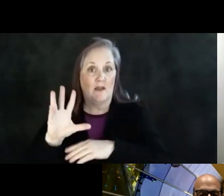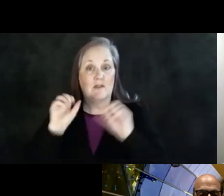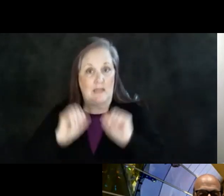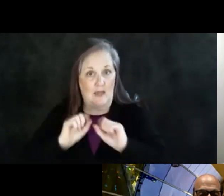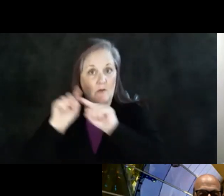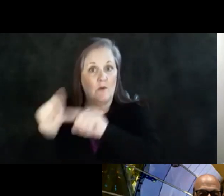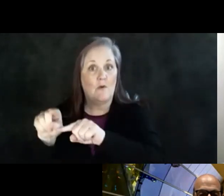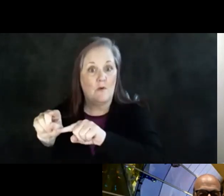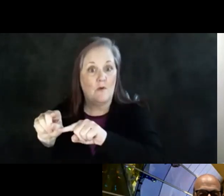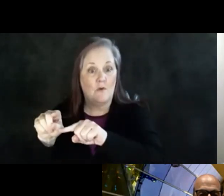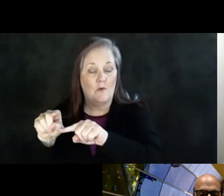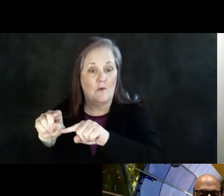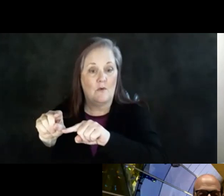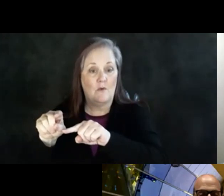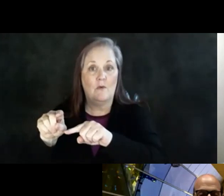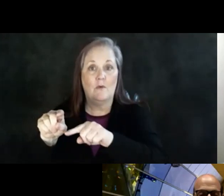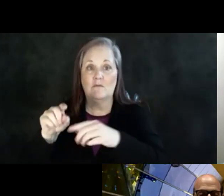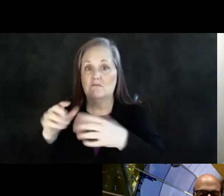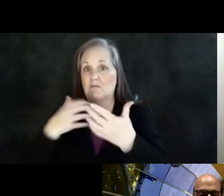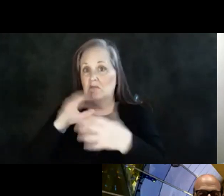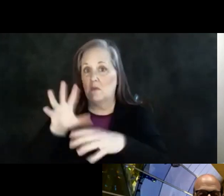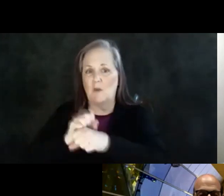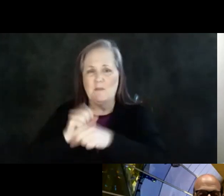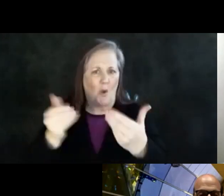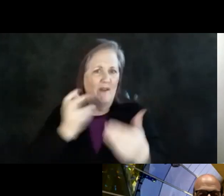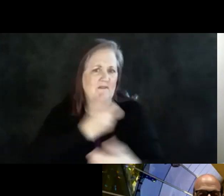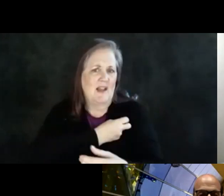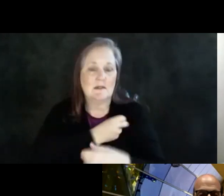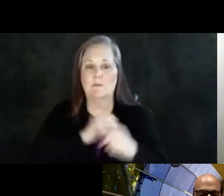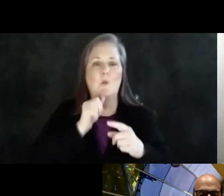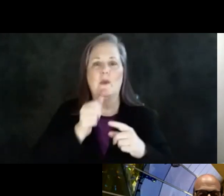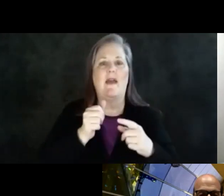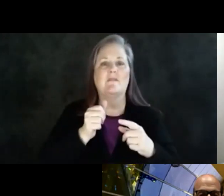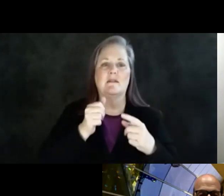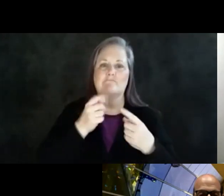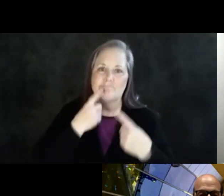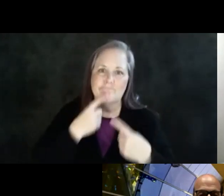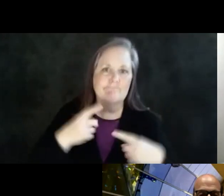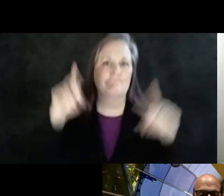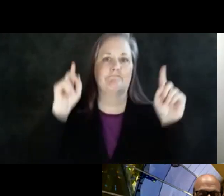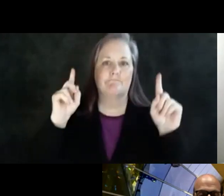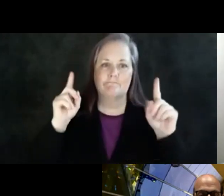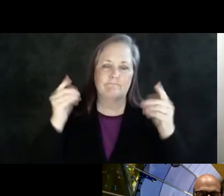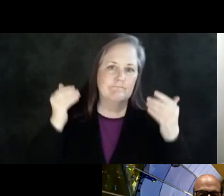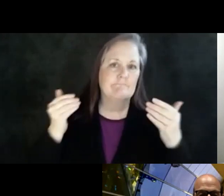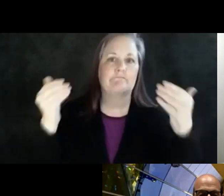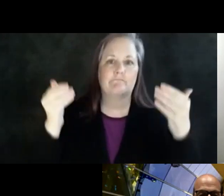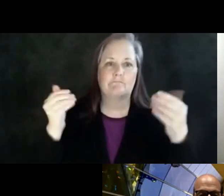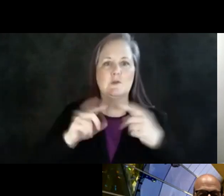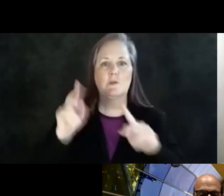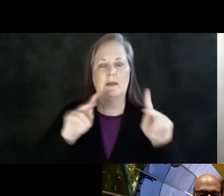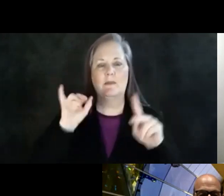to, who presents for an appointment, we're saying, yes, go ahead and vaccinate. But we have not made the move yet to those folks in